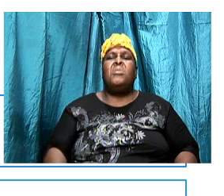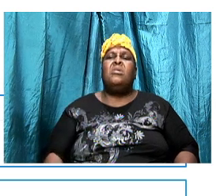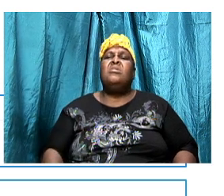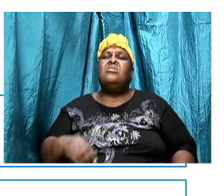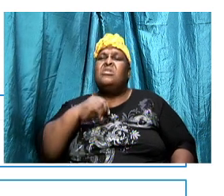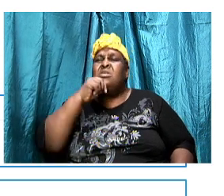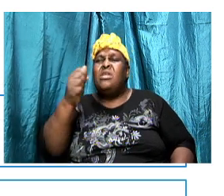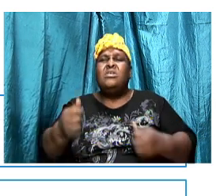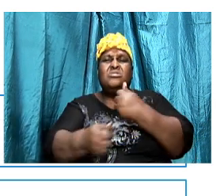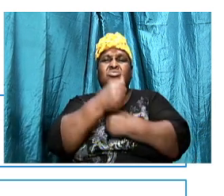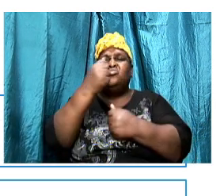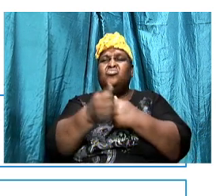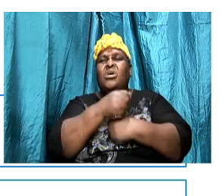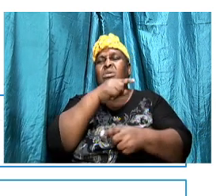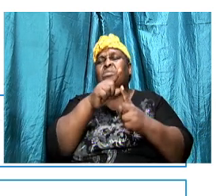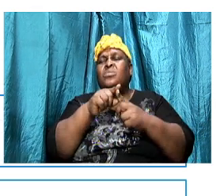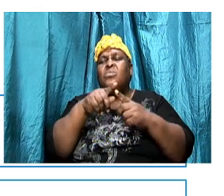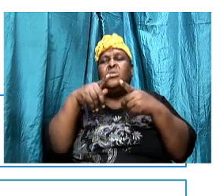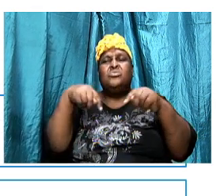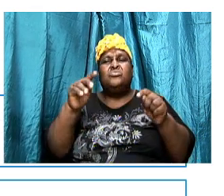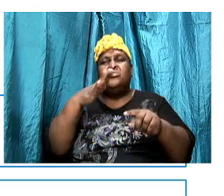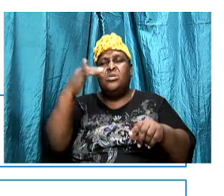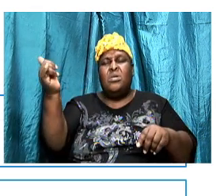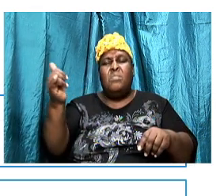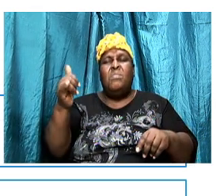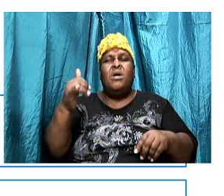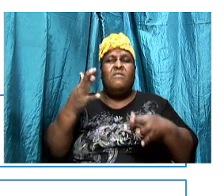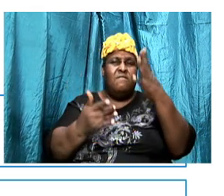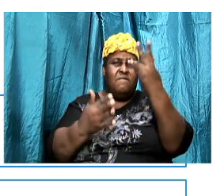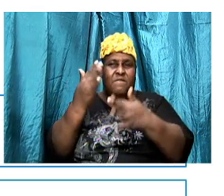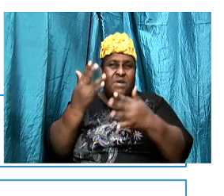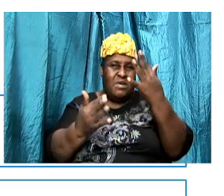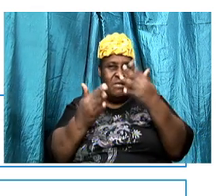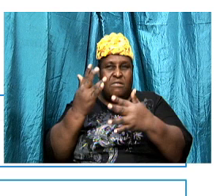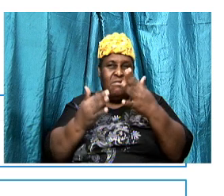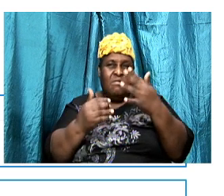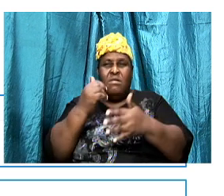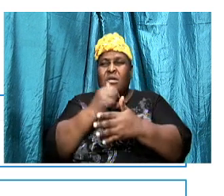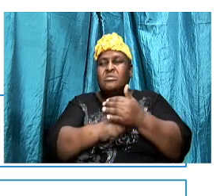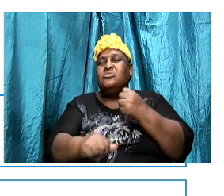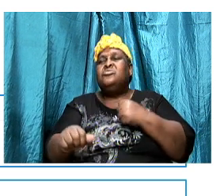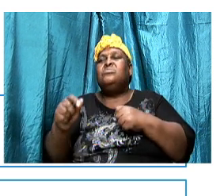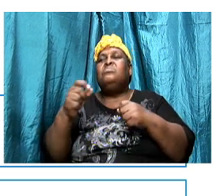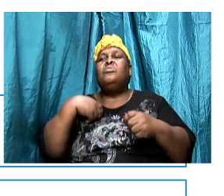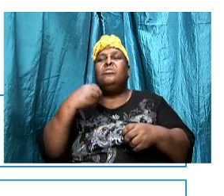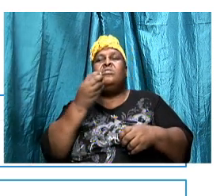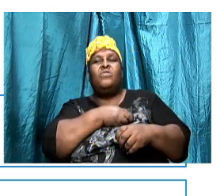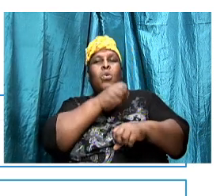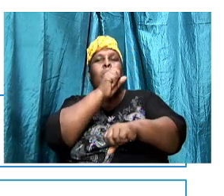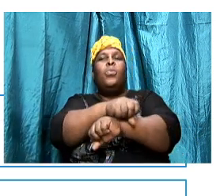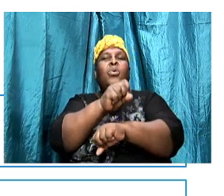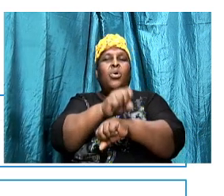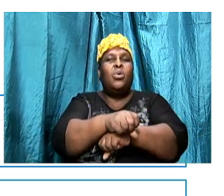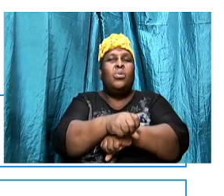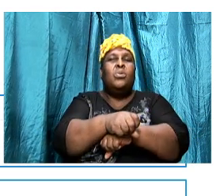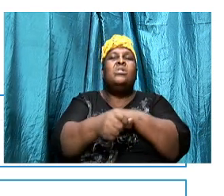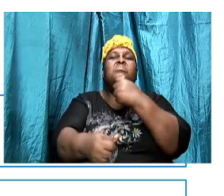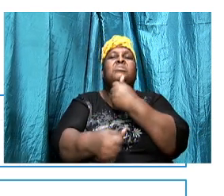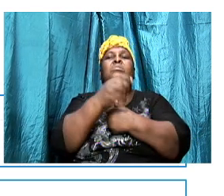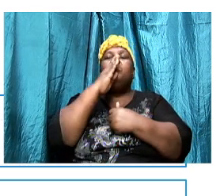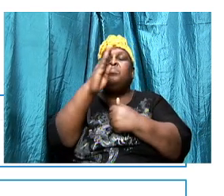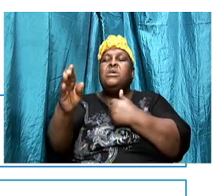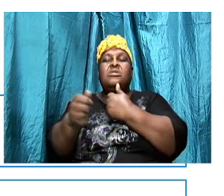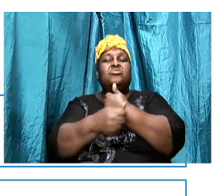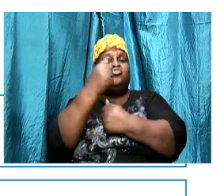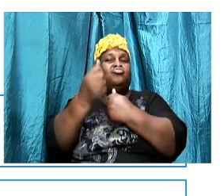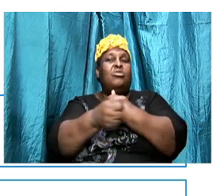like wood and stubble, you know, that will burn and ignite and be destroyed when they are tried by